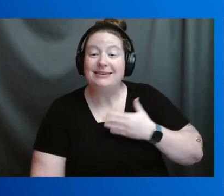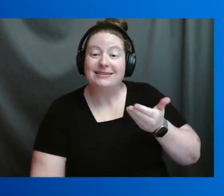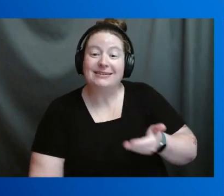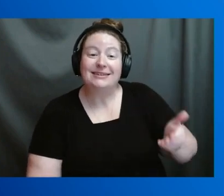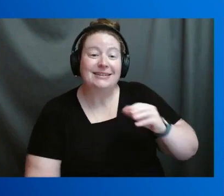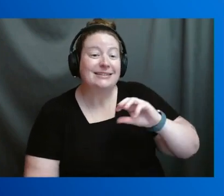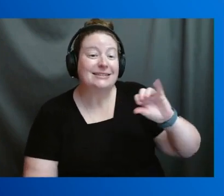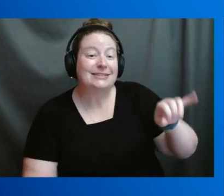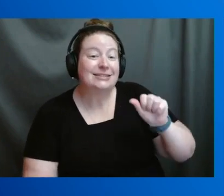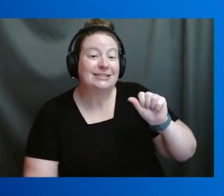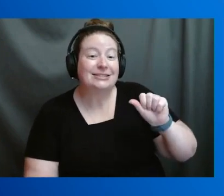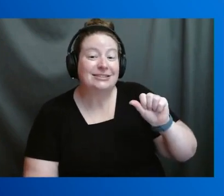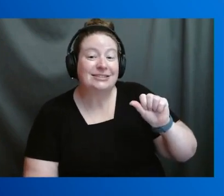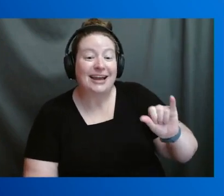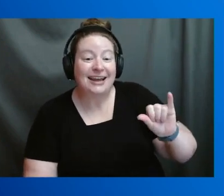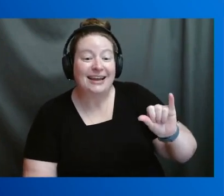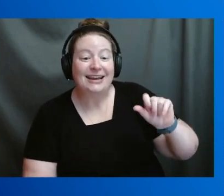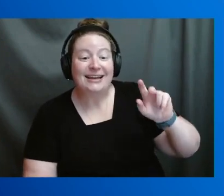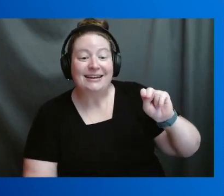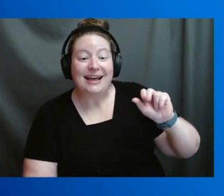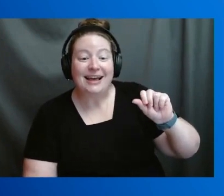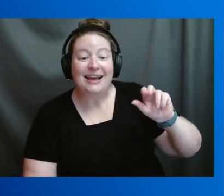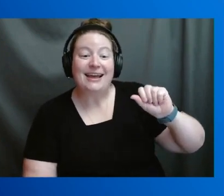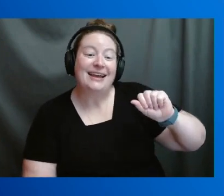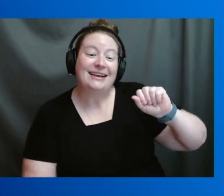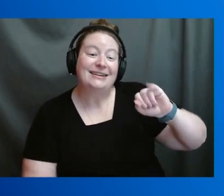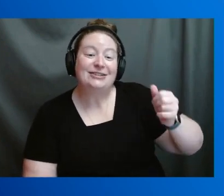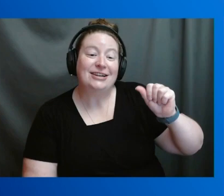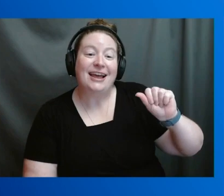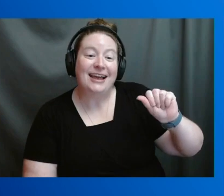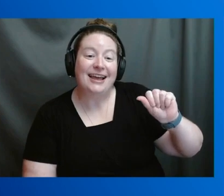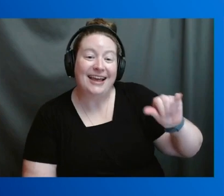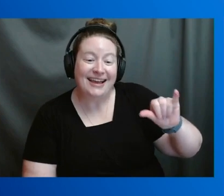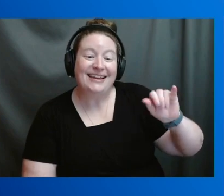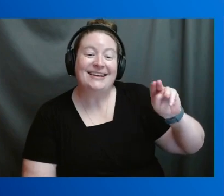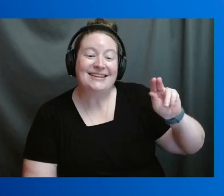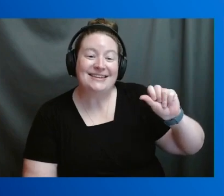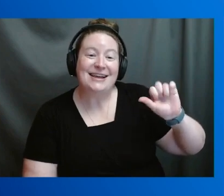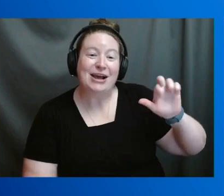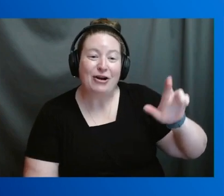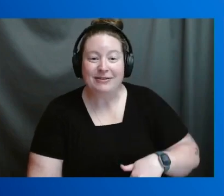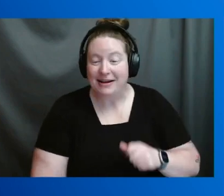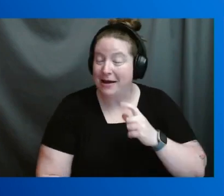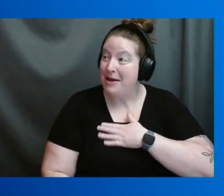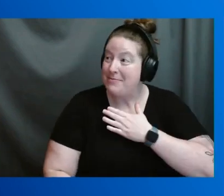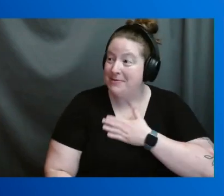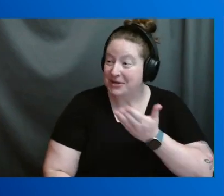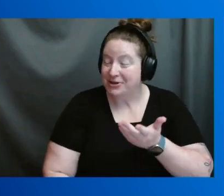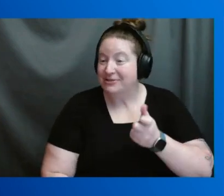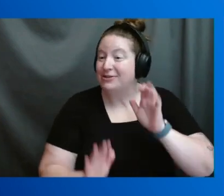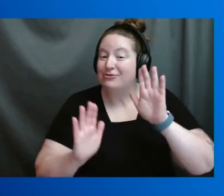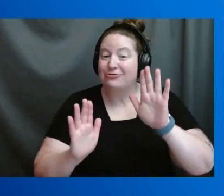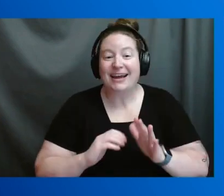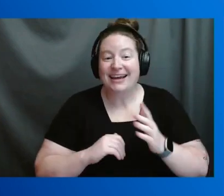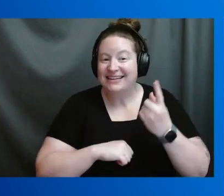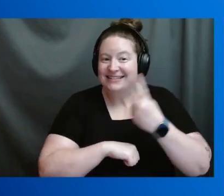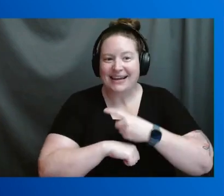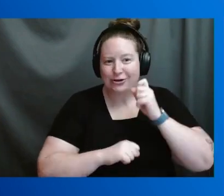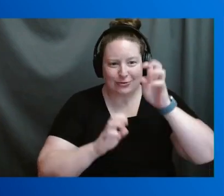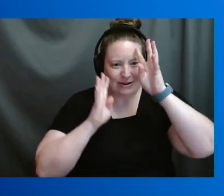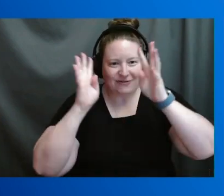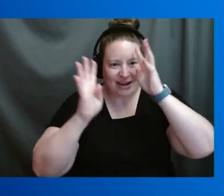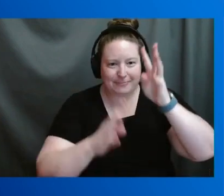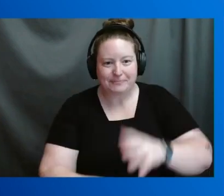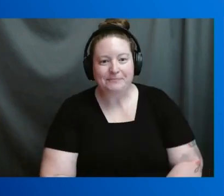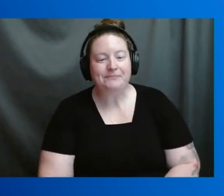doing, Ajay, this morning? I'm great, James. It's a great day to innovate with serverless. It is. Yes. So Holly makes mention in her keynote about the idea